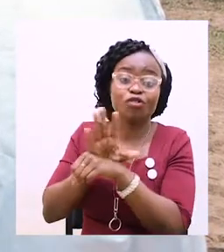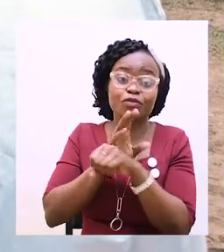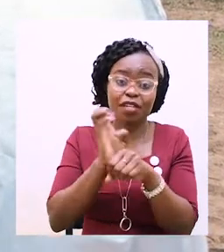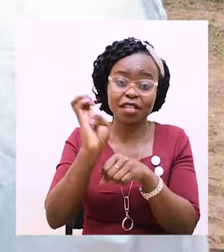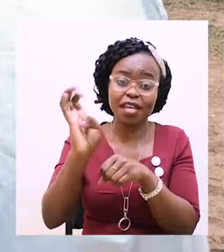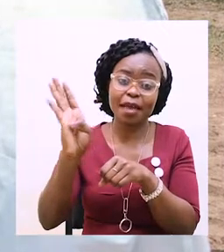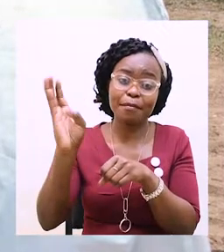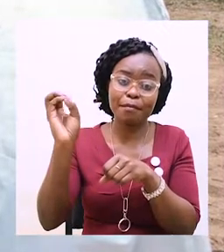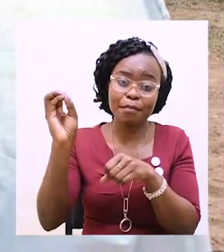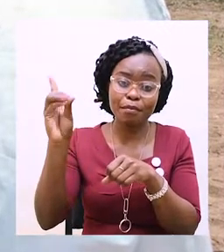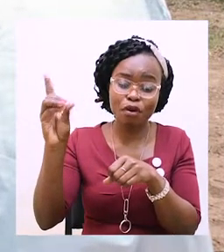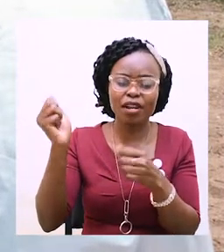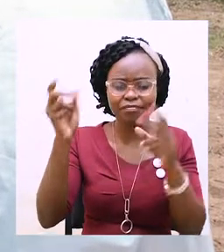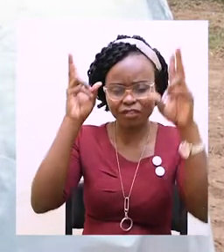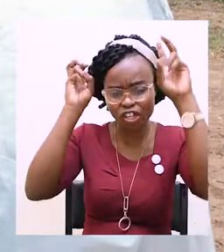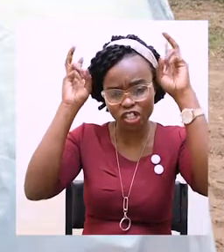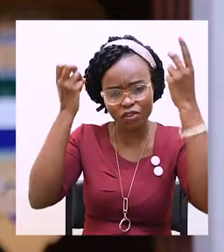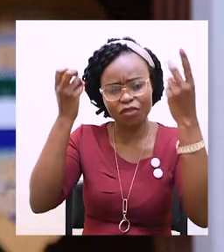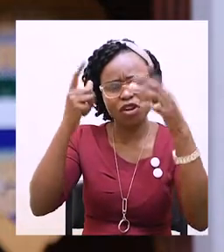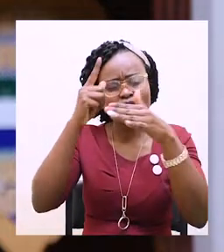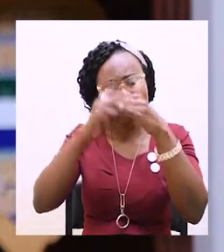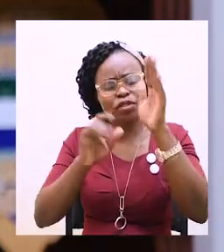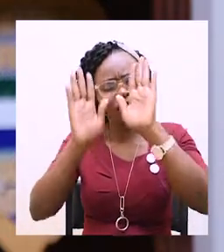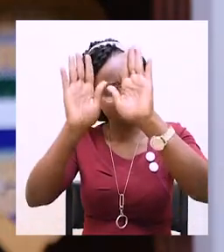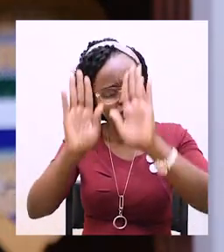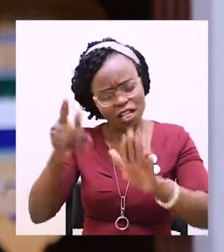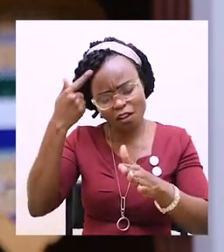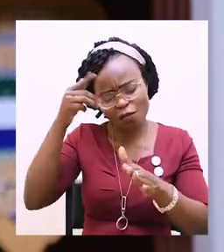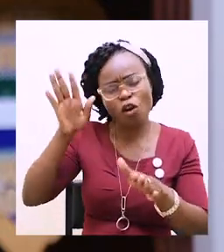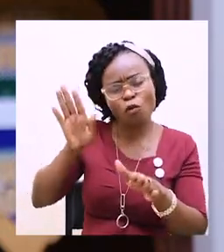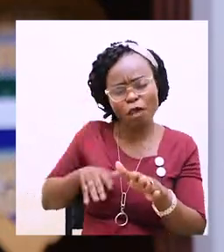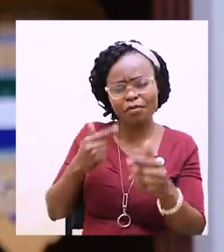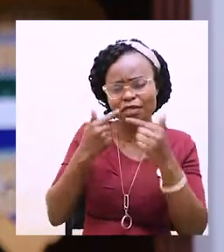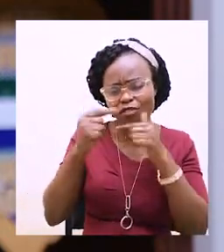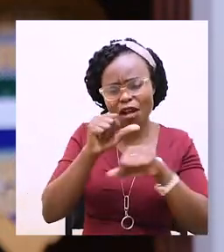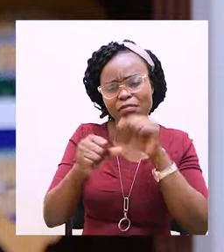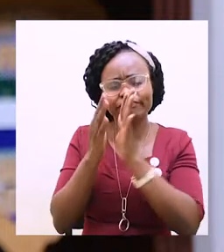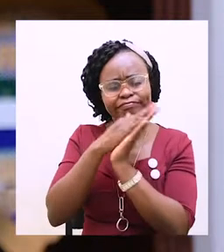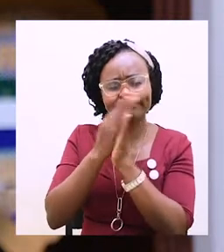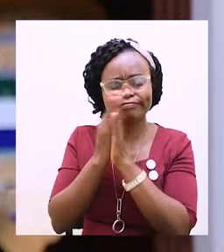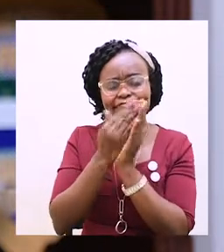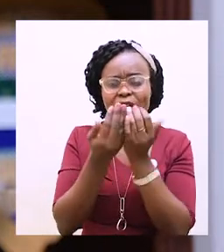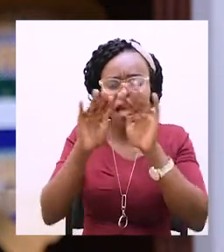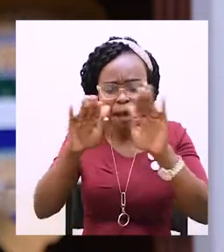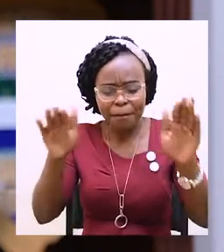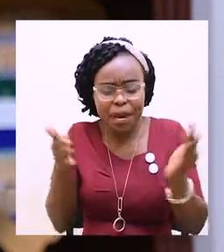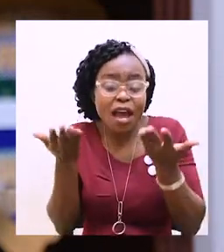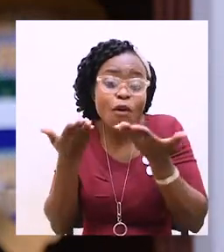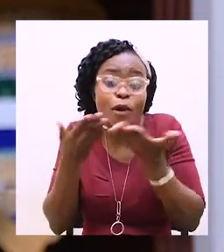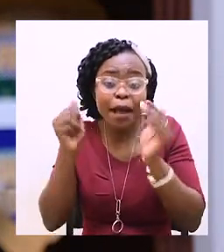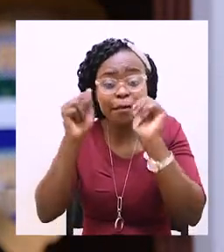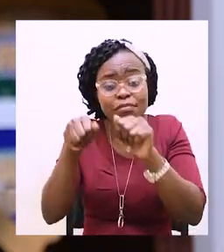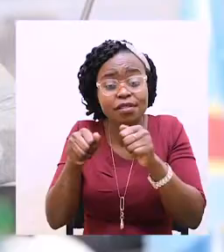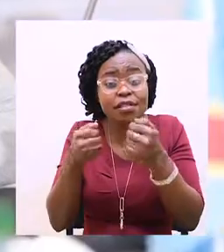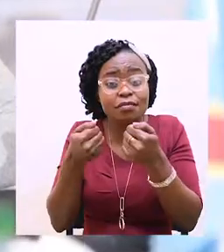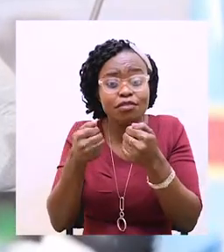we had disasters like Ebola with HIV. What is important is for women to tell their stories, to have a platform where